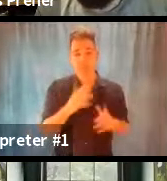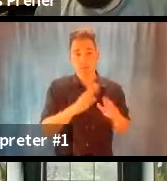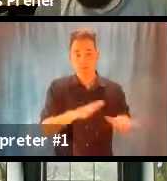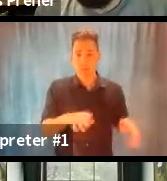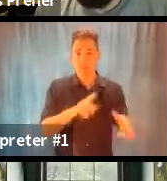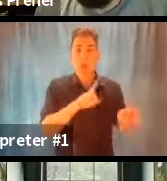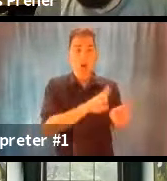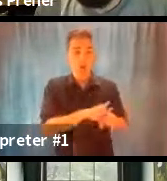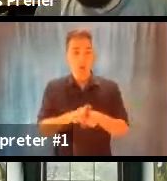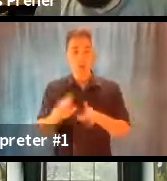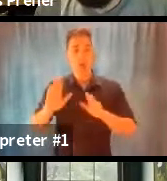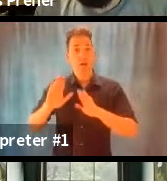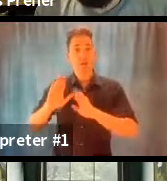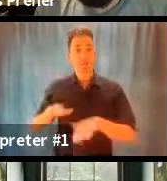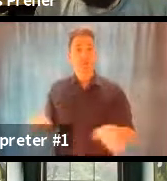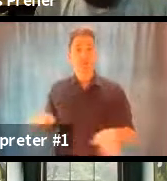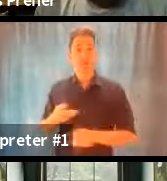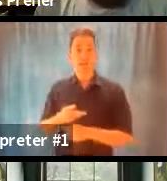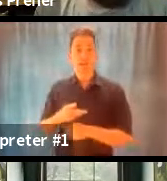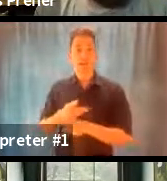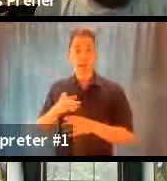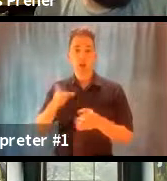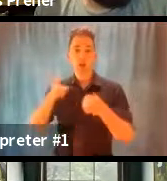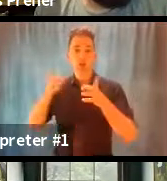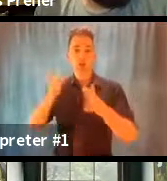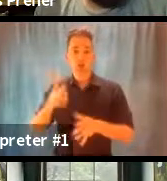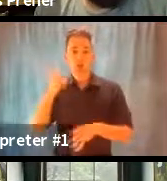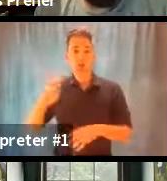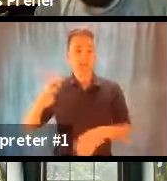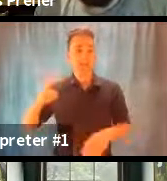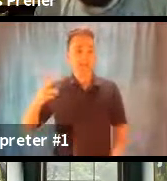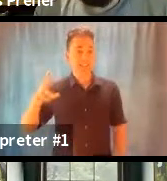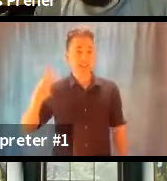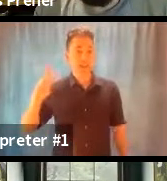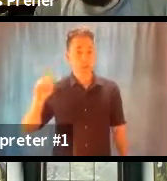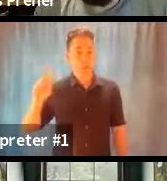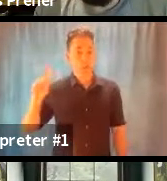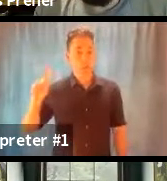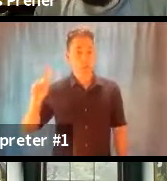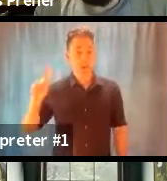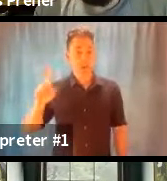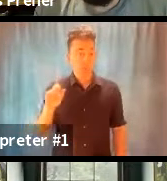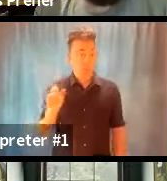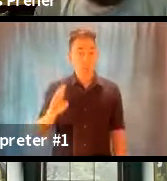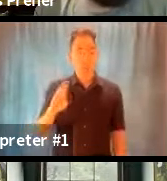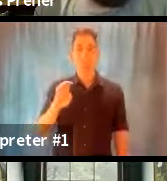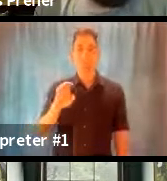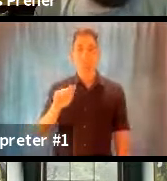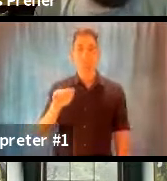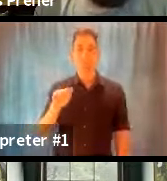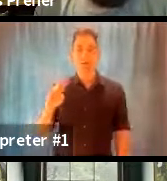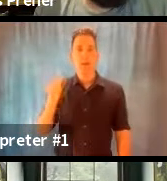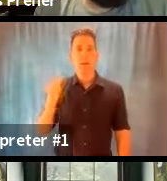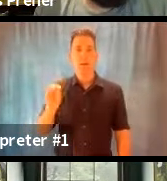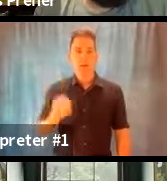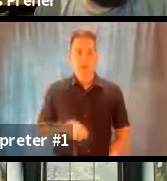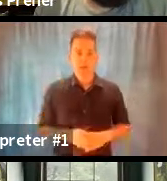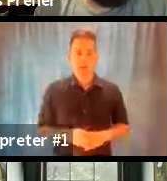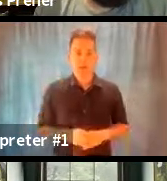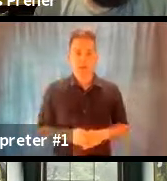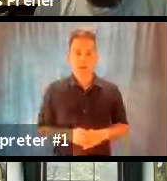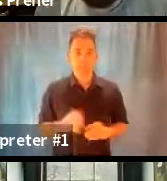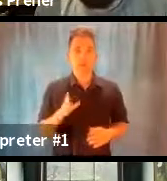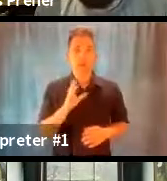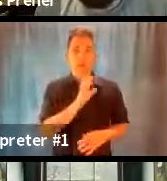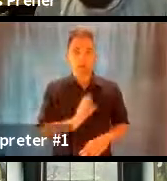director in the 2nd Ward in Baden, Missouri. Our child care center, Baden Christian Child